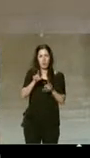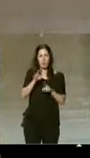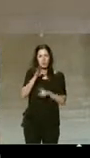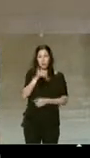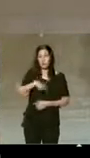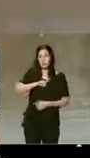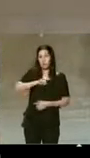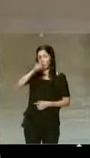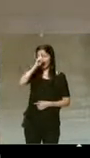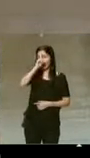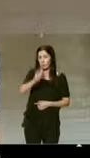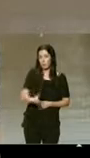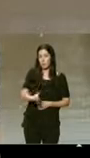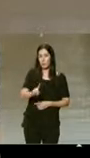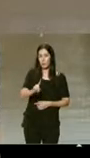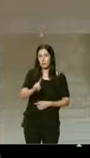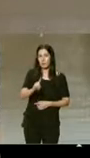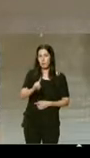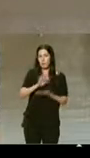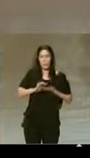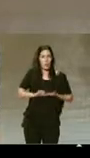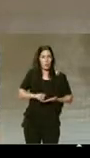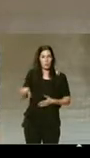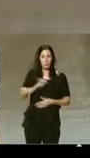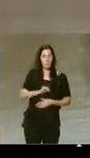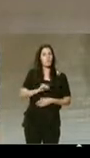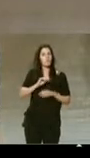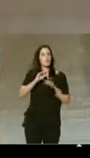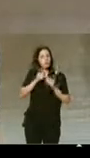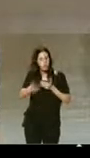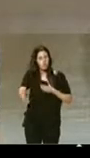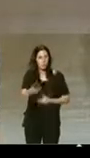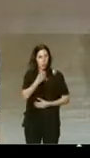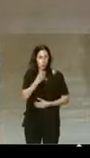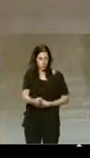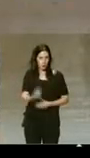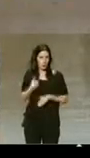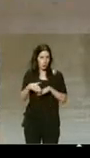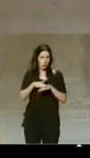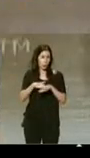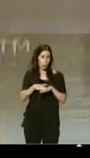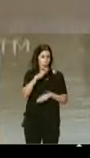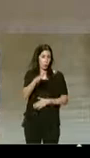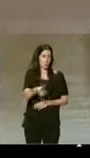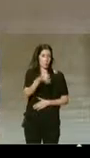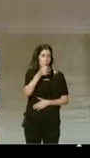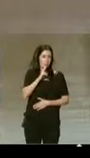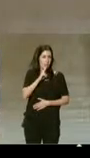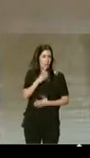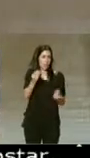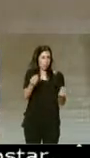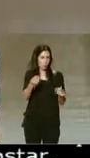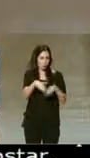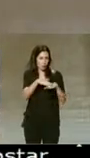it is difficult to withdraw money from the ATM with a credit card, even if there is braille, you can't